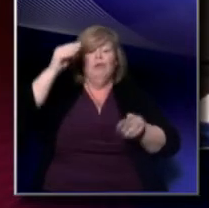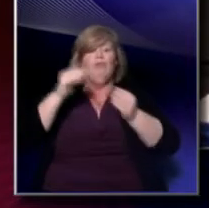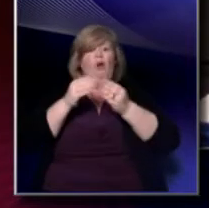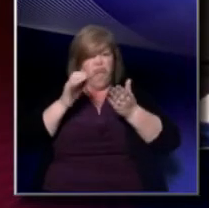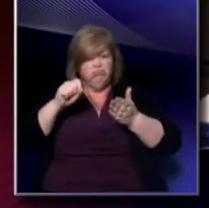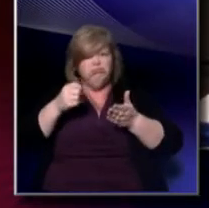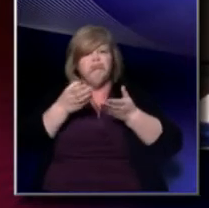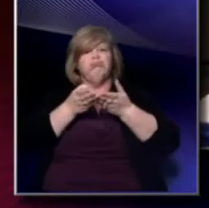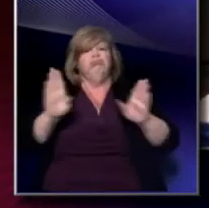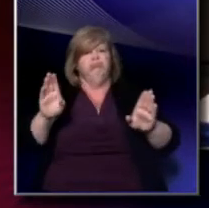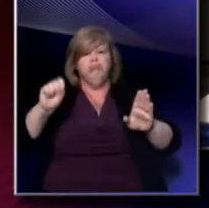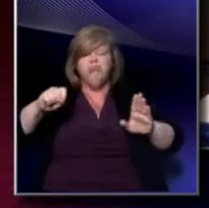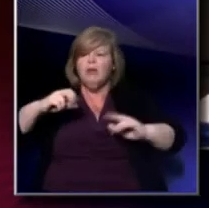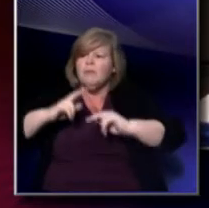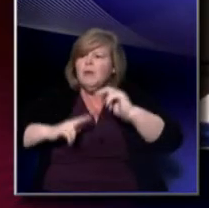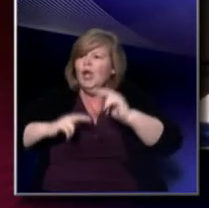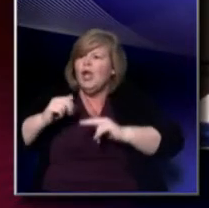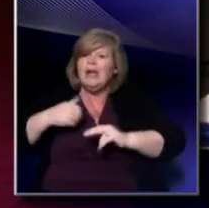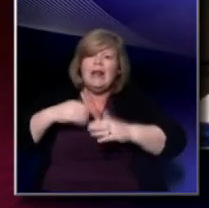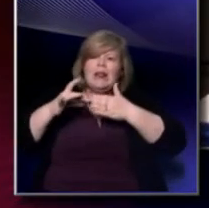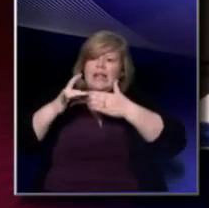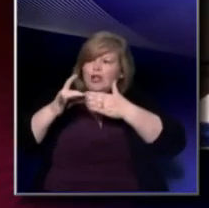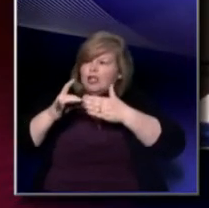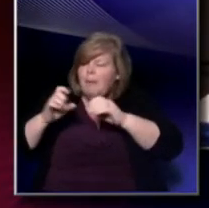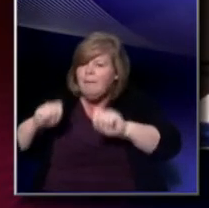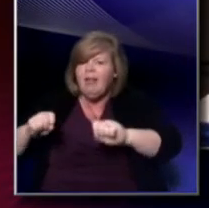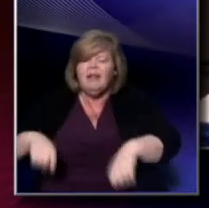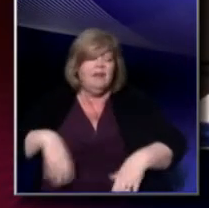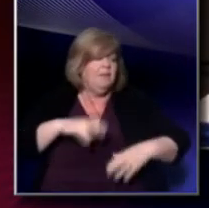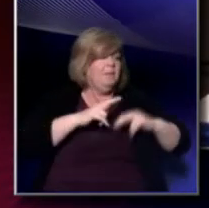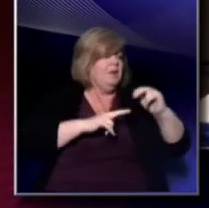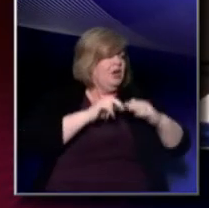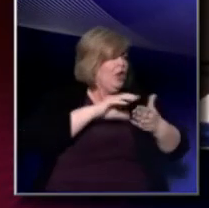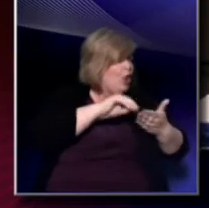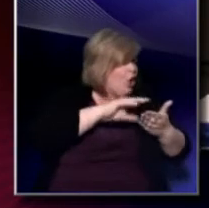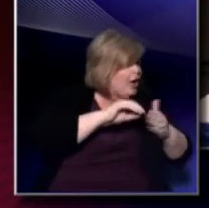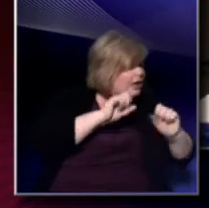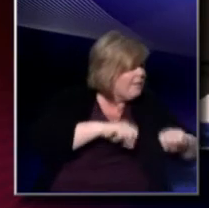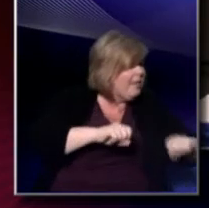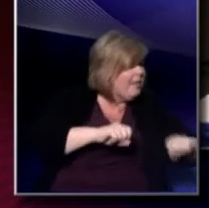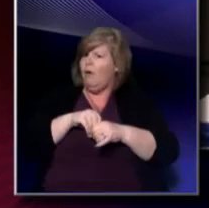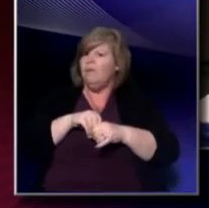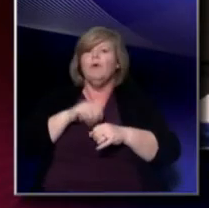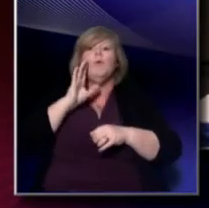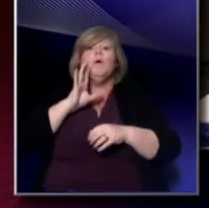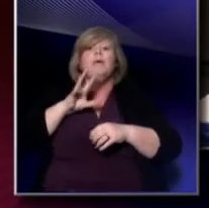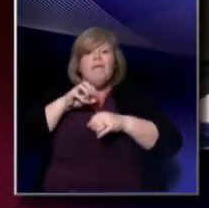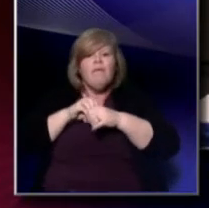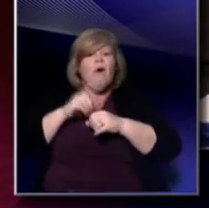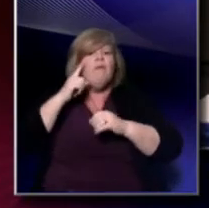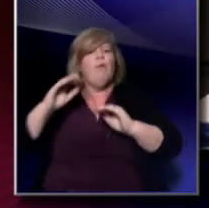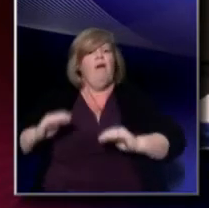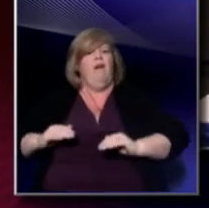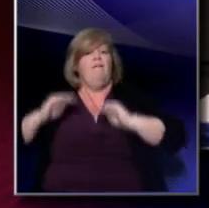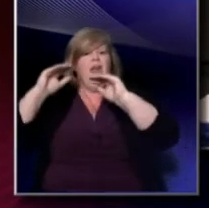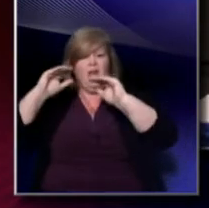capacity, building our learning capacity, and building our resource capacity. Accreditation in the